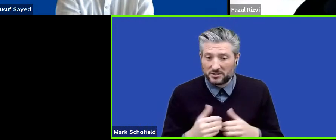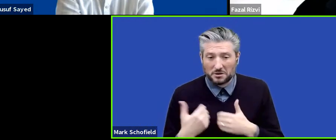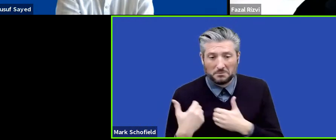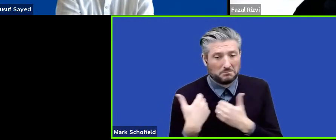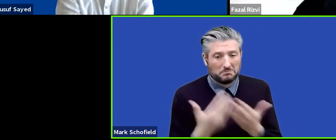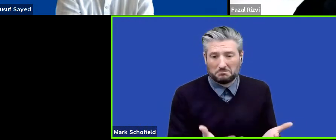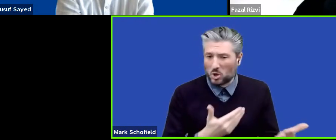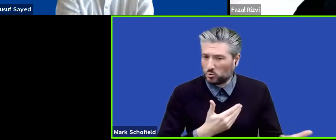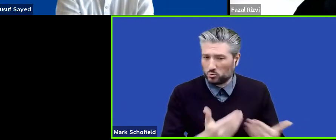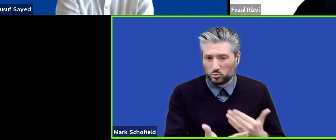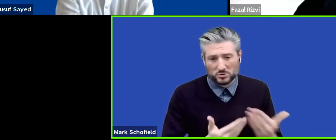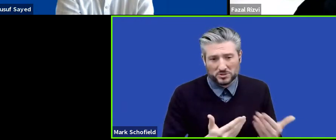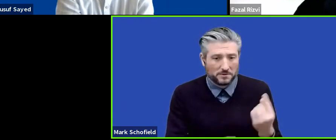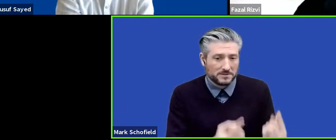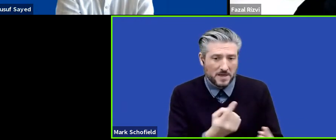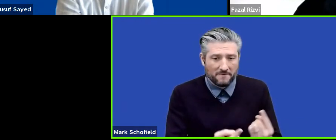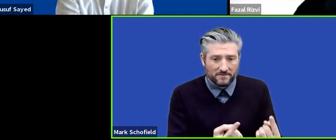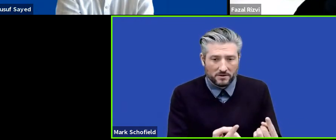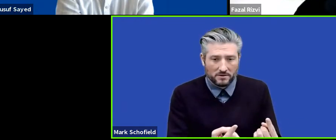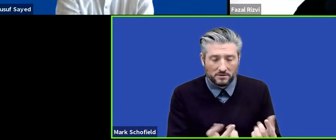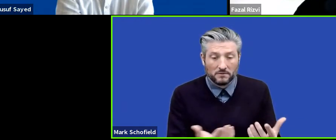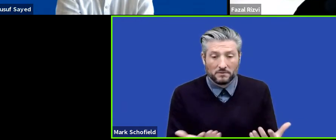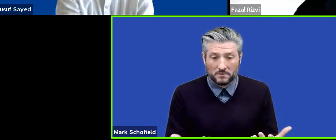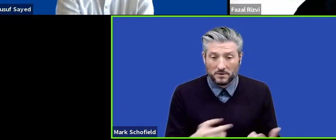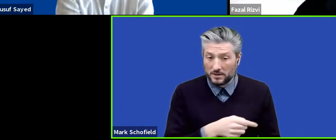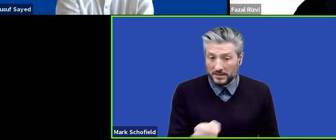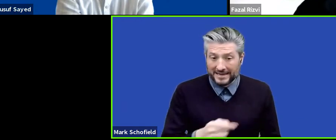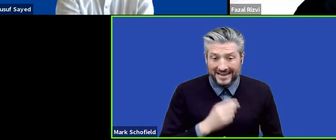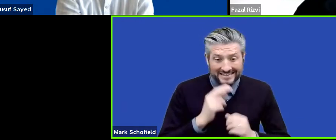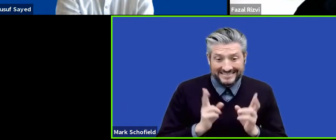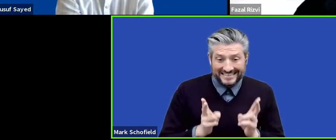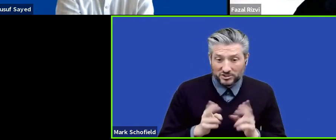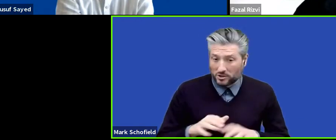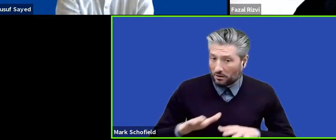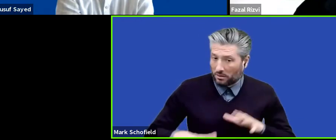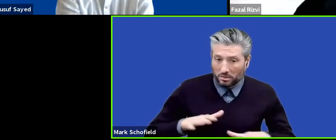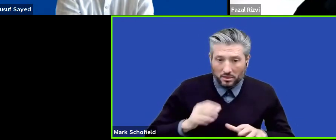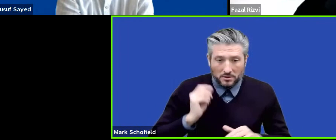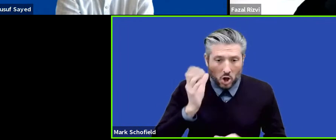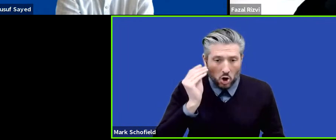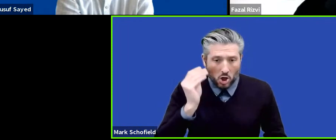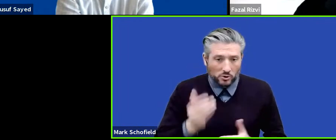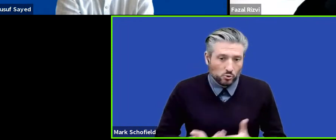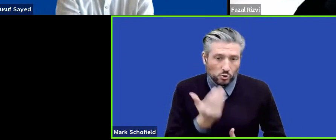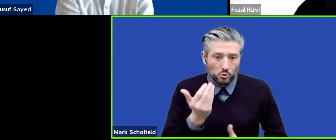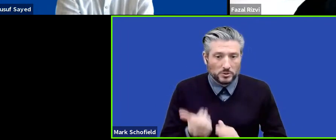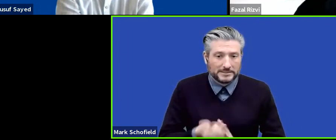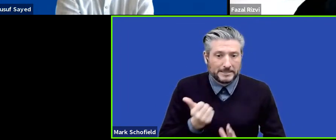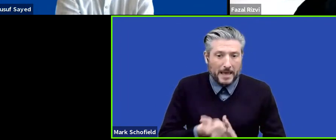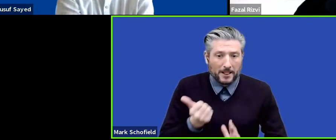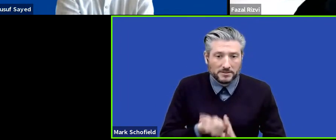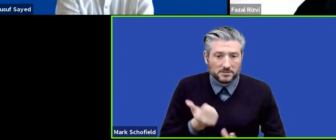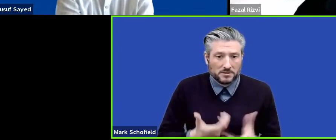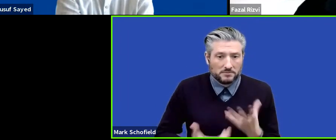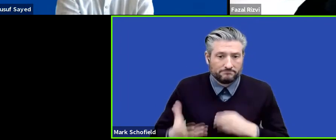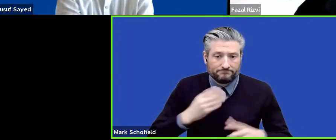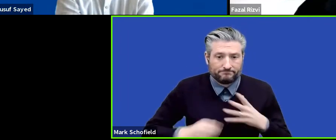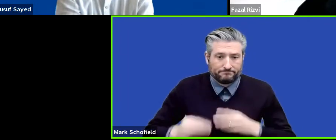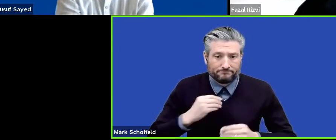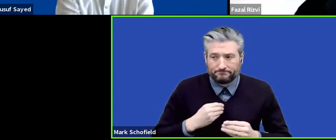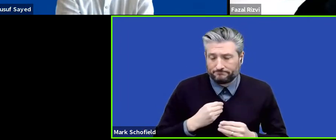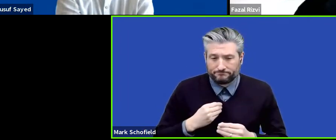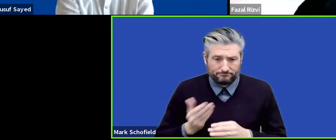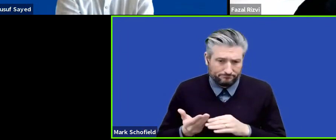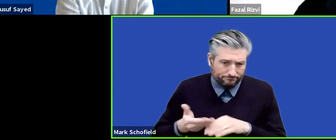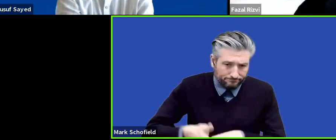can, learning new skills, trying to do as much of extra effort as they possibly